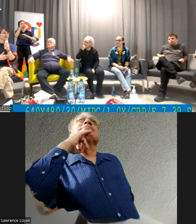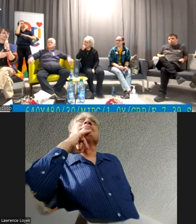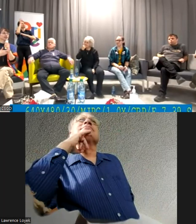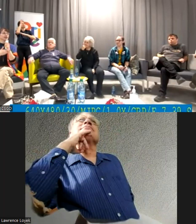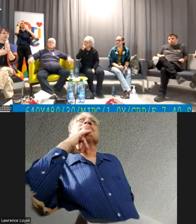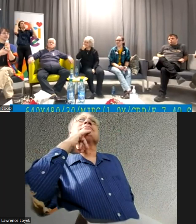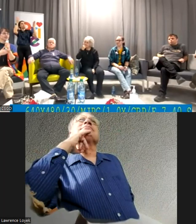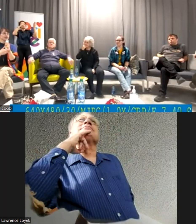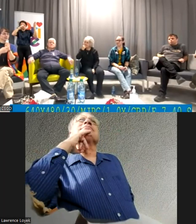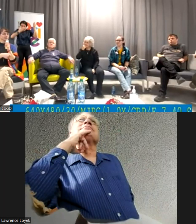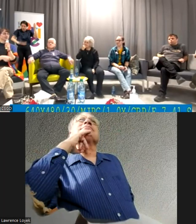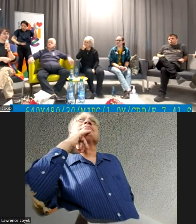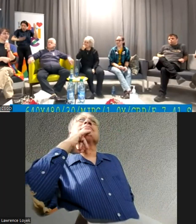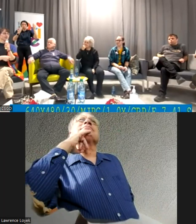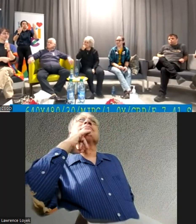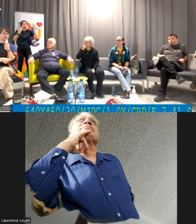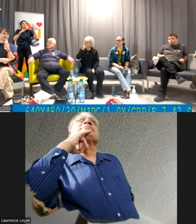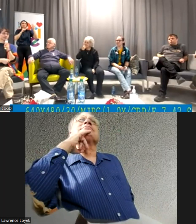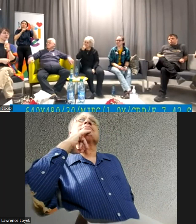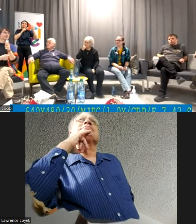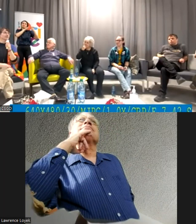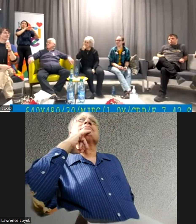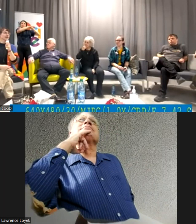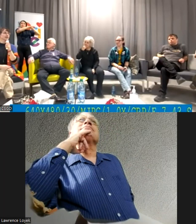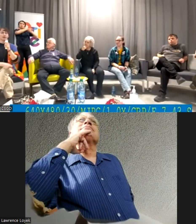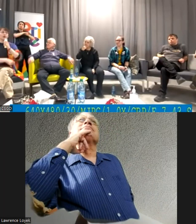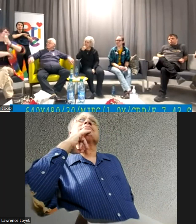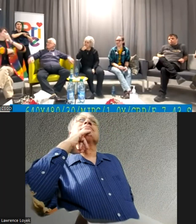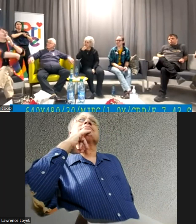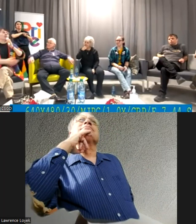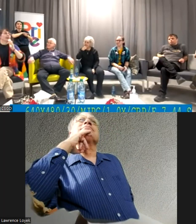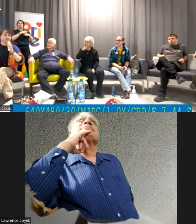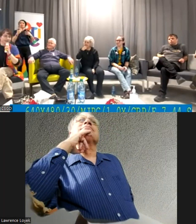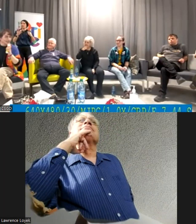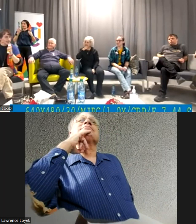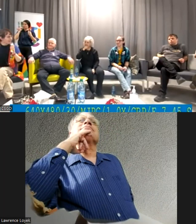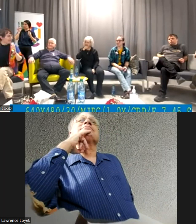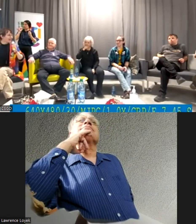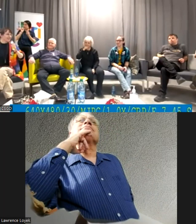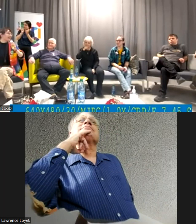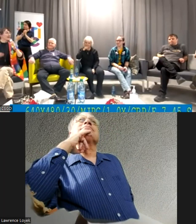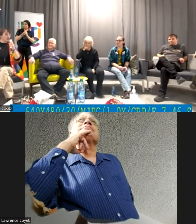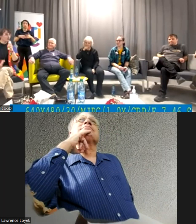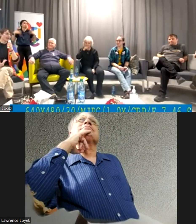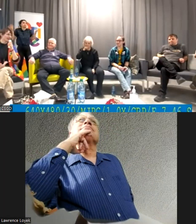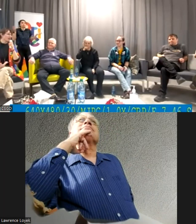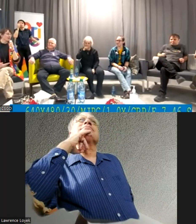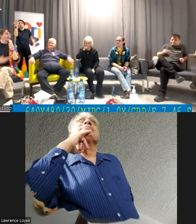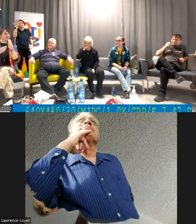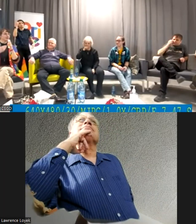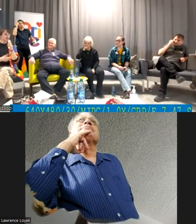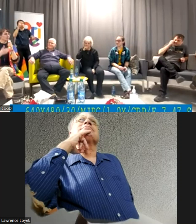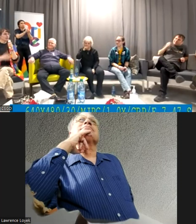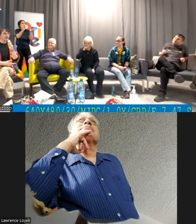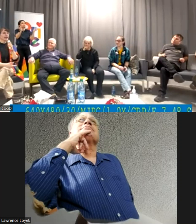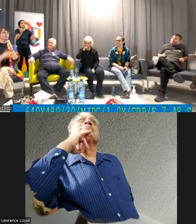really a lot of pressure is put on you when you first come. It's like, well, what if you change your mind? So what if I change my mind? Then I know that now, but